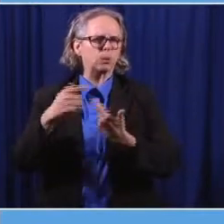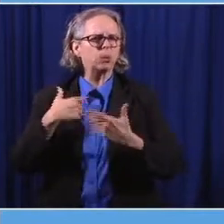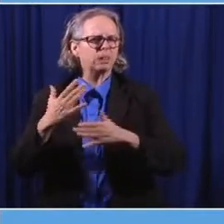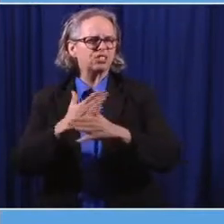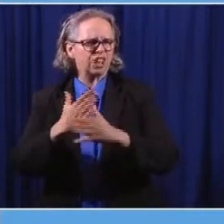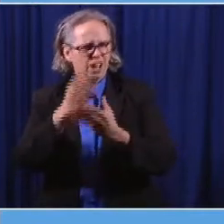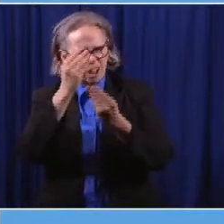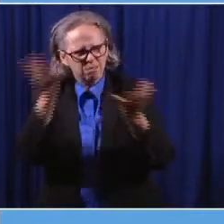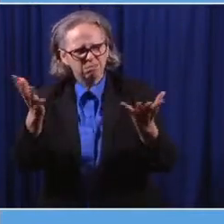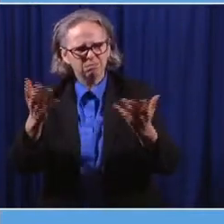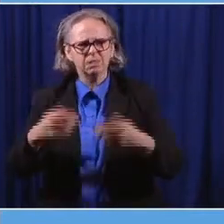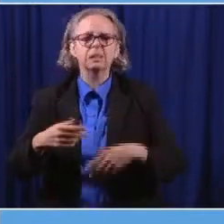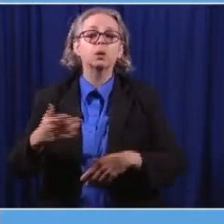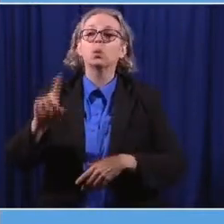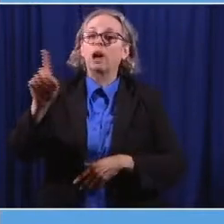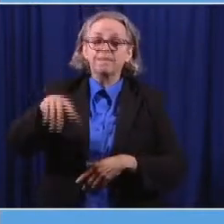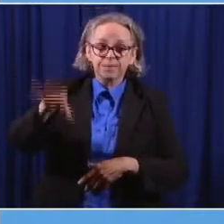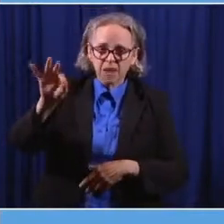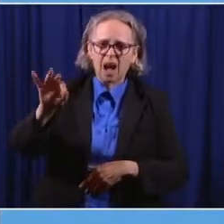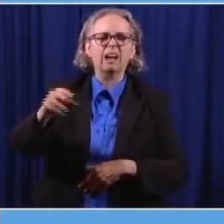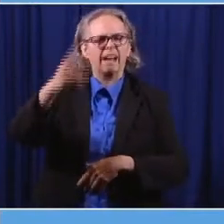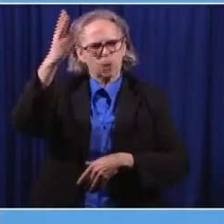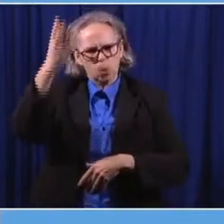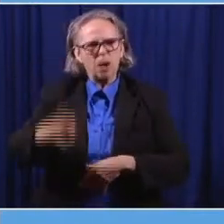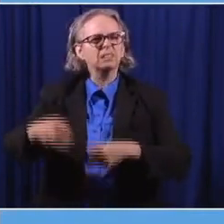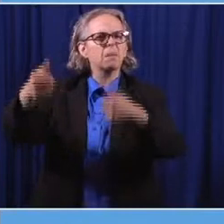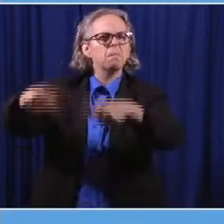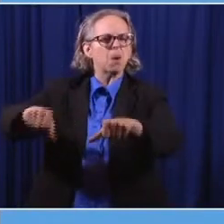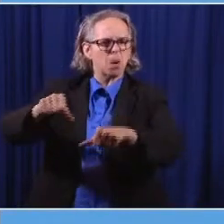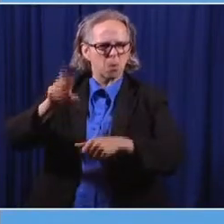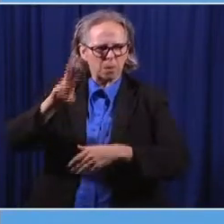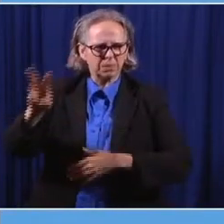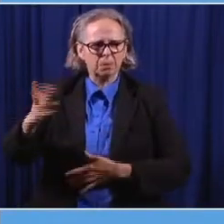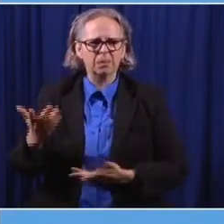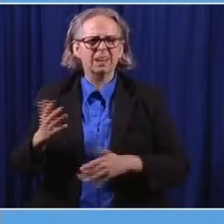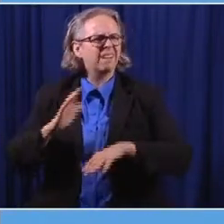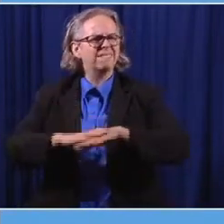posted. And what you'll see on here are the states that we,